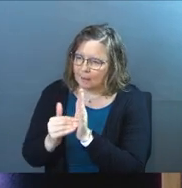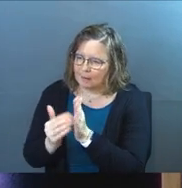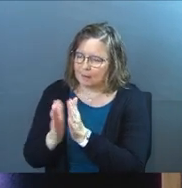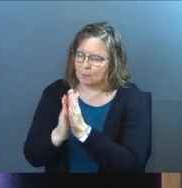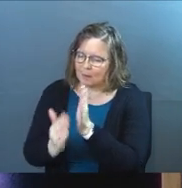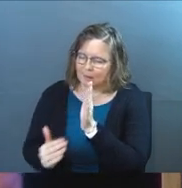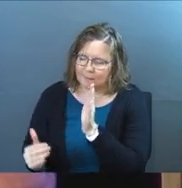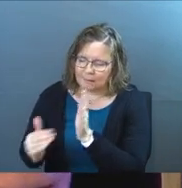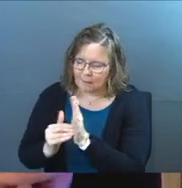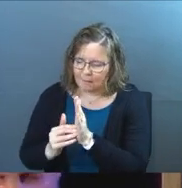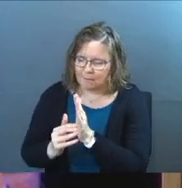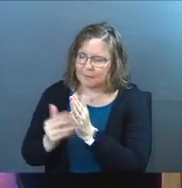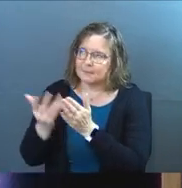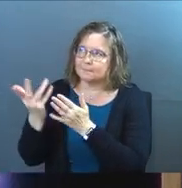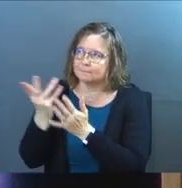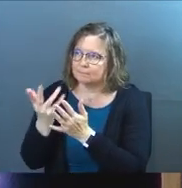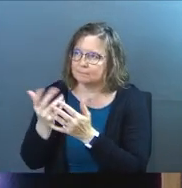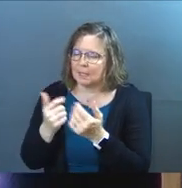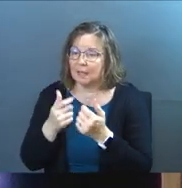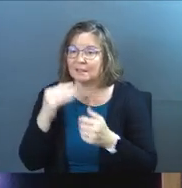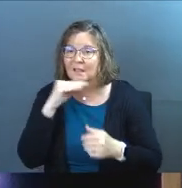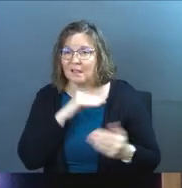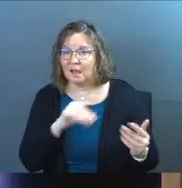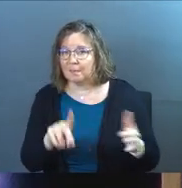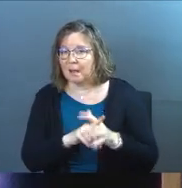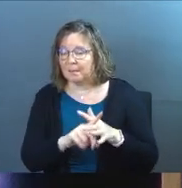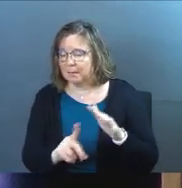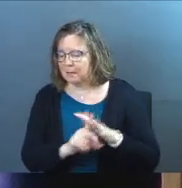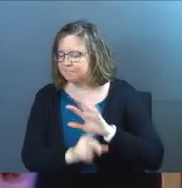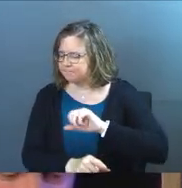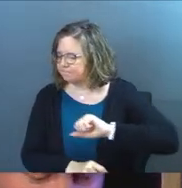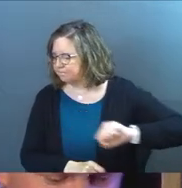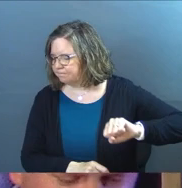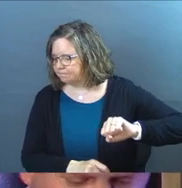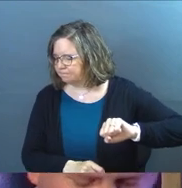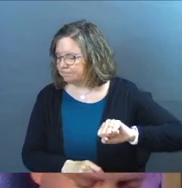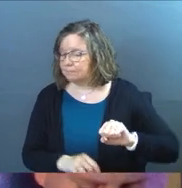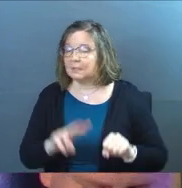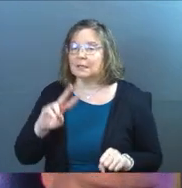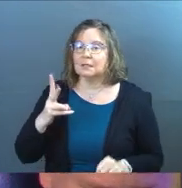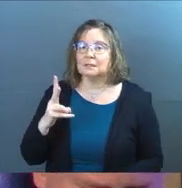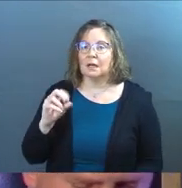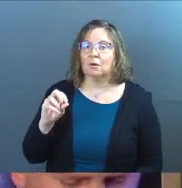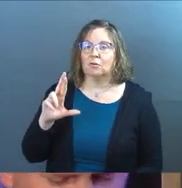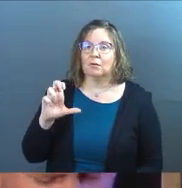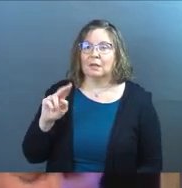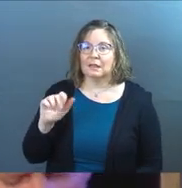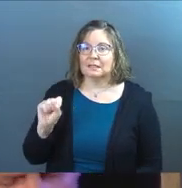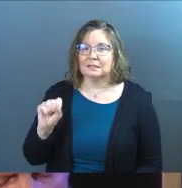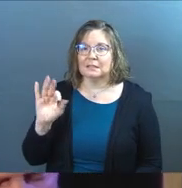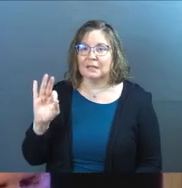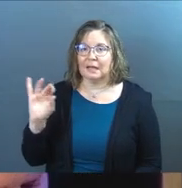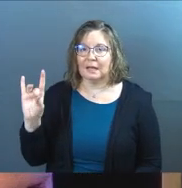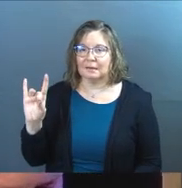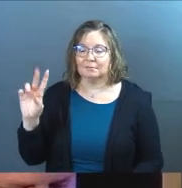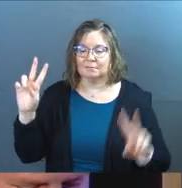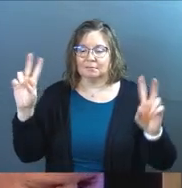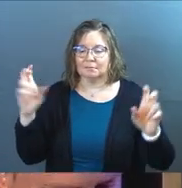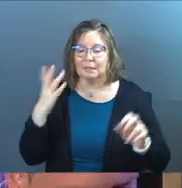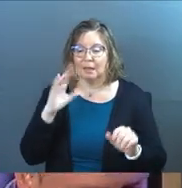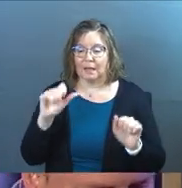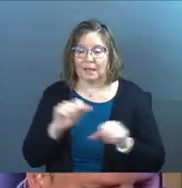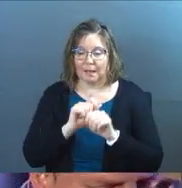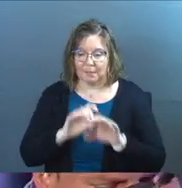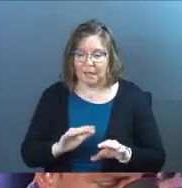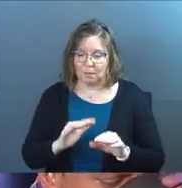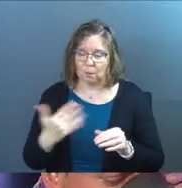pray again is you reject the lies. 2 Corinthians 9:8 says, and God is able to bless you